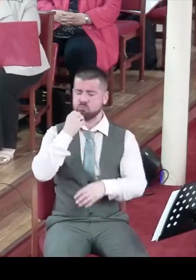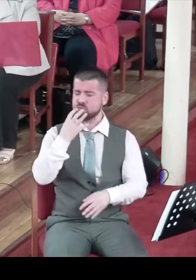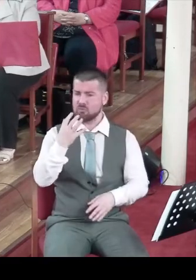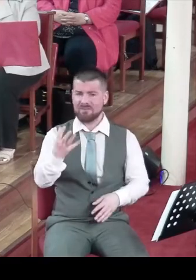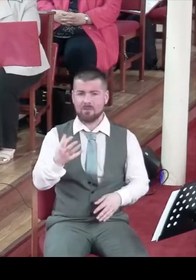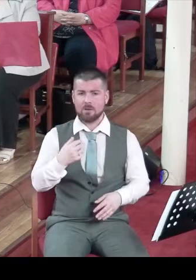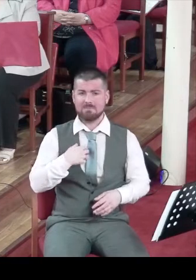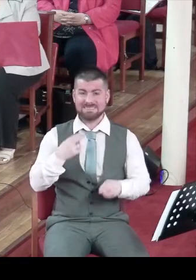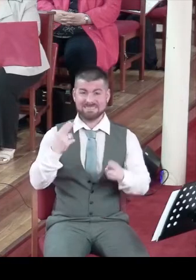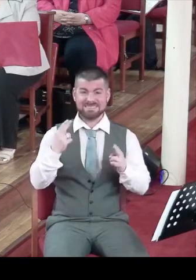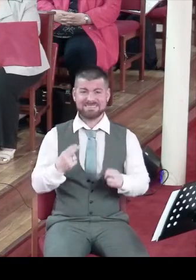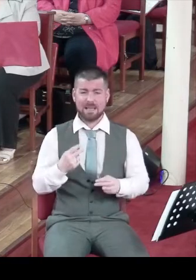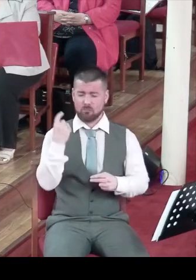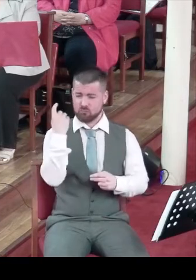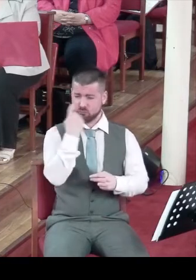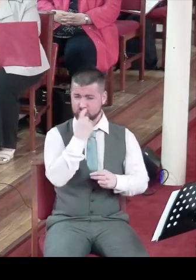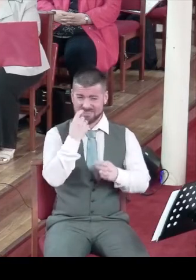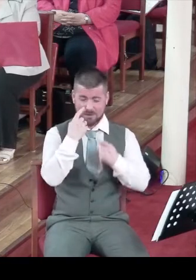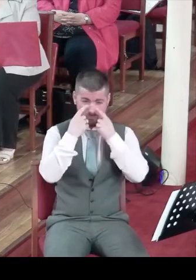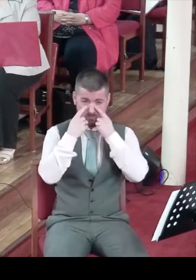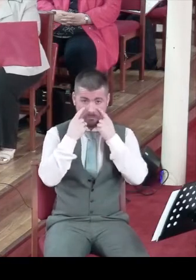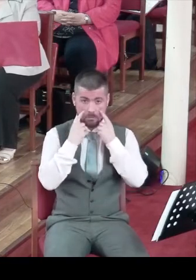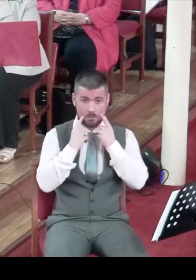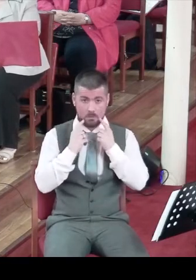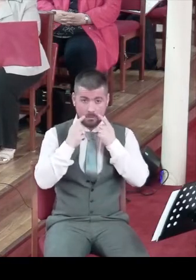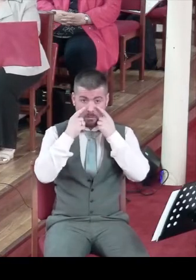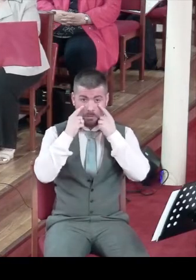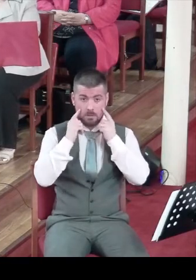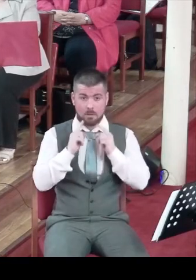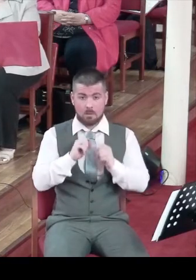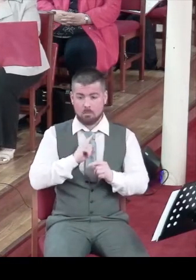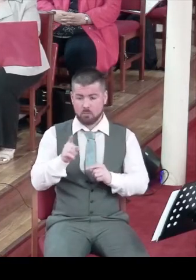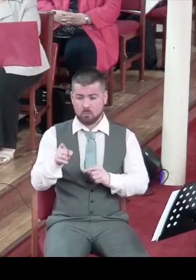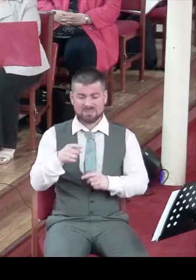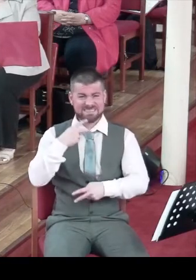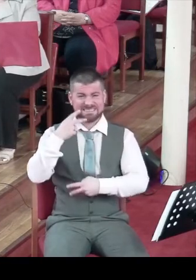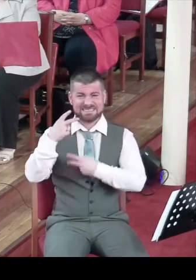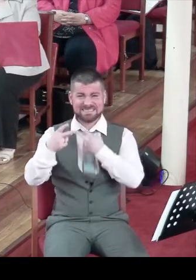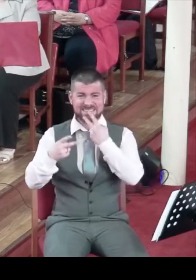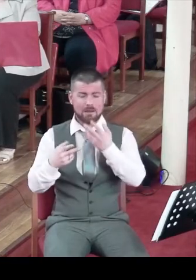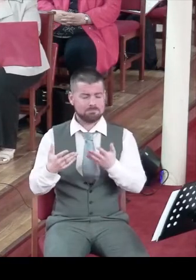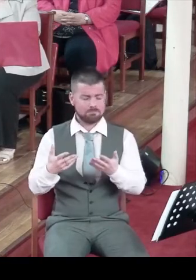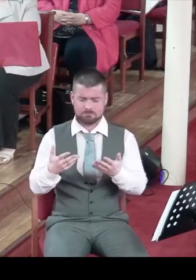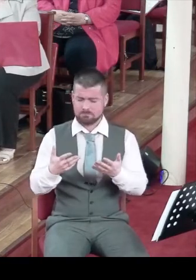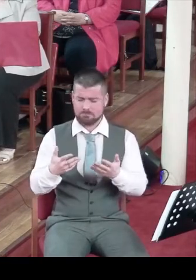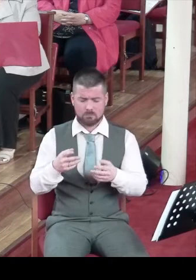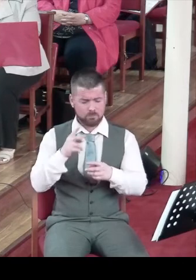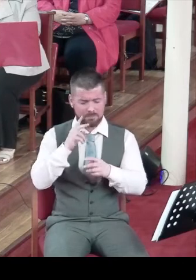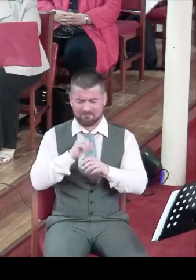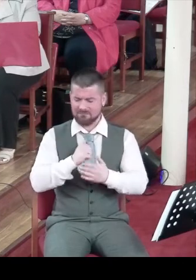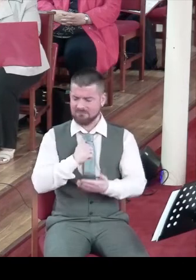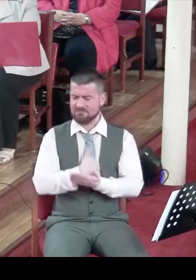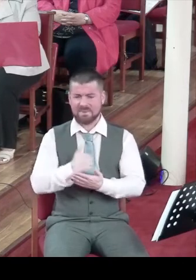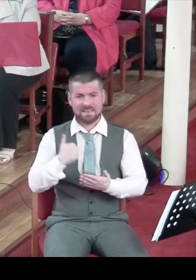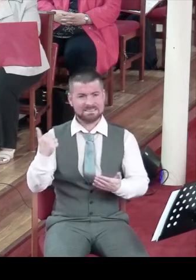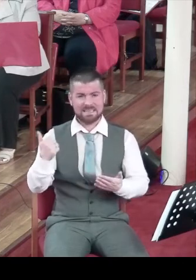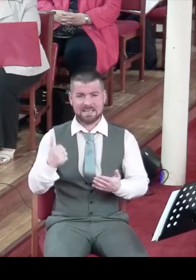and the tears were streaming down my cheeks because she was just, it was so worshipful. It was